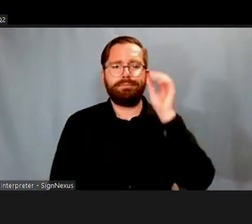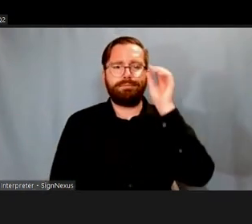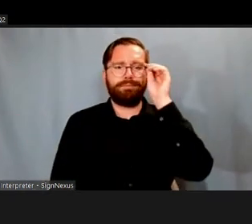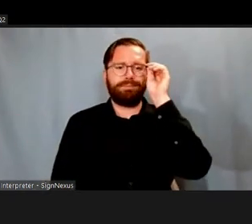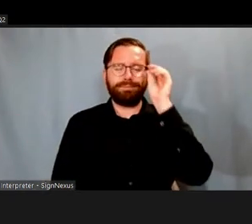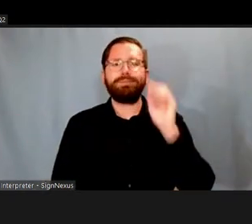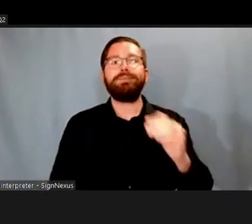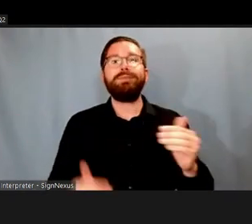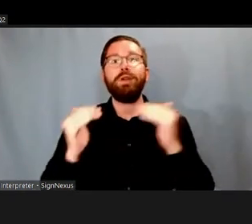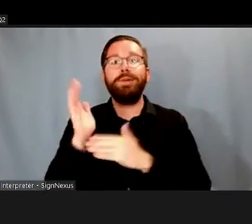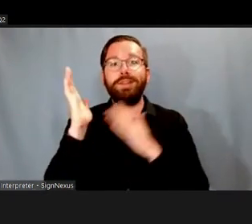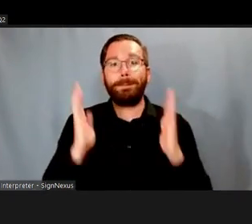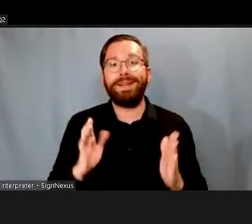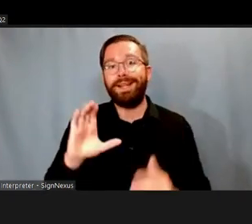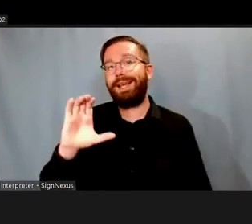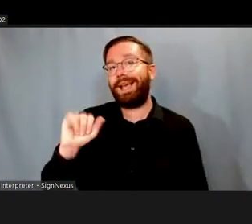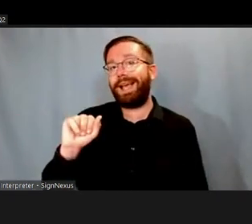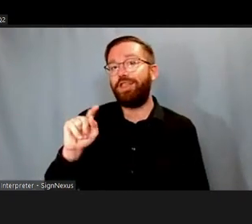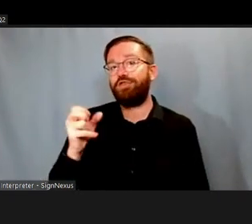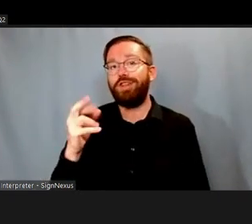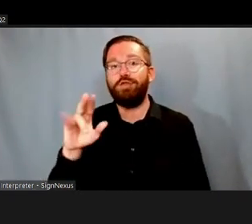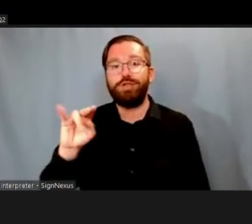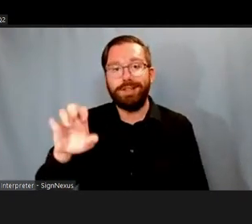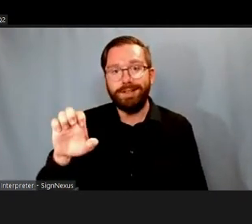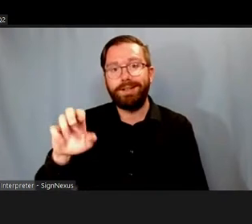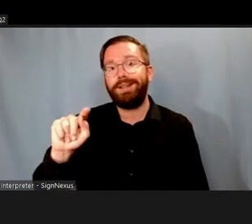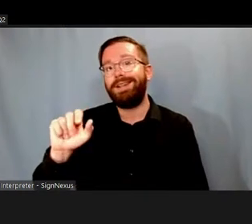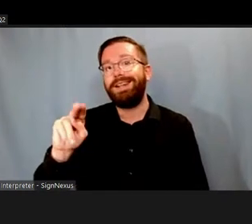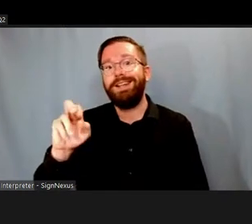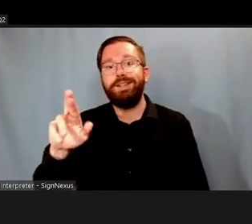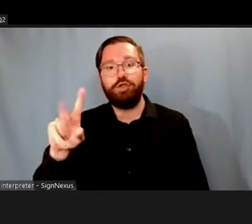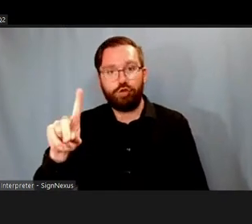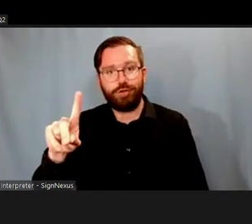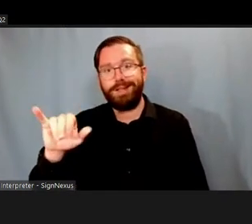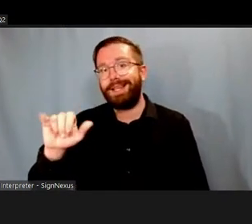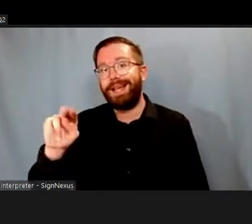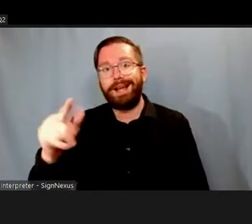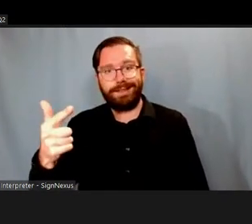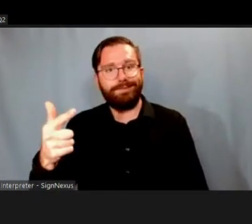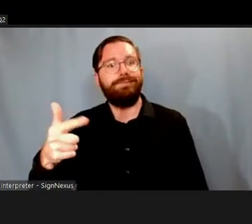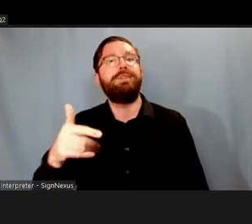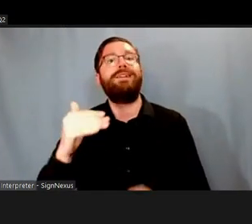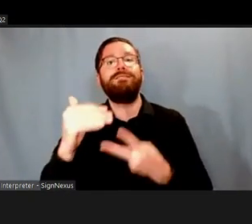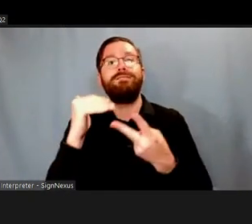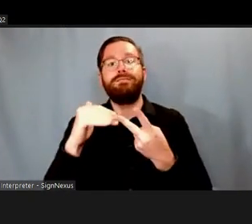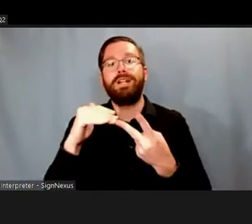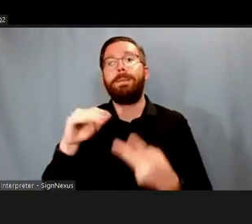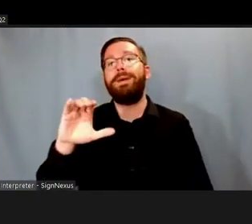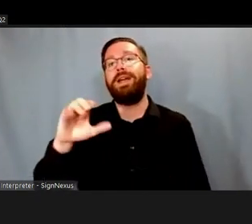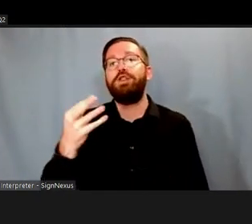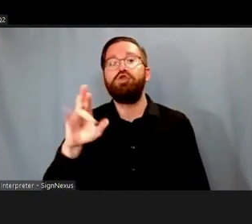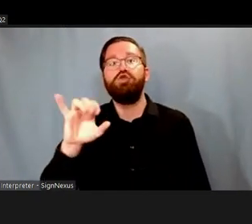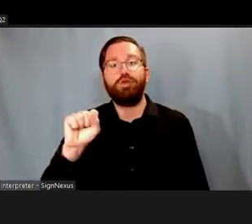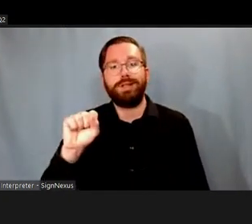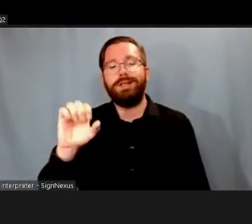our next speaker is catherine tanner yang followed by chris castillo